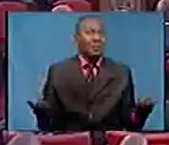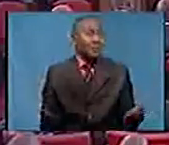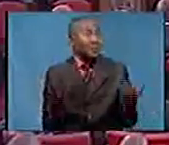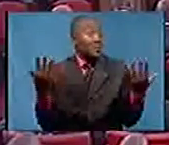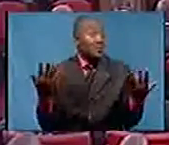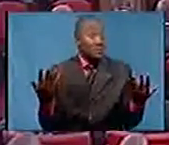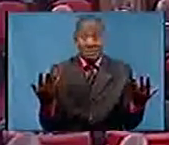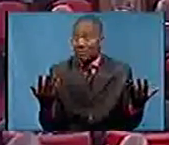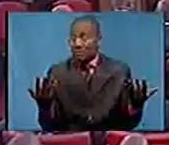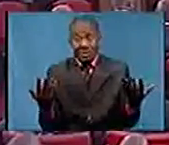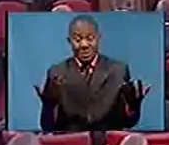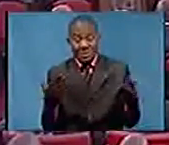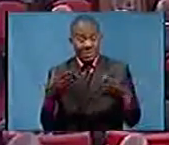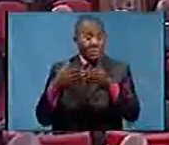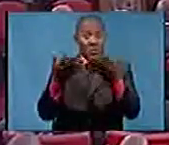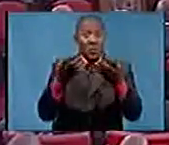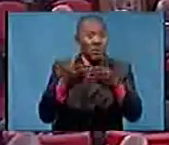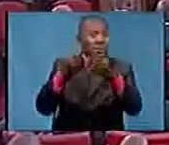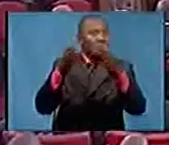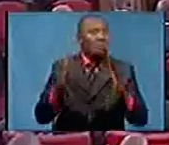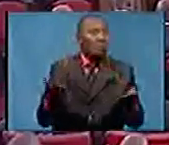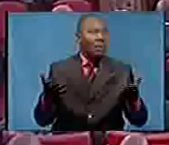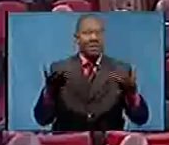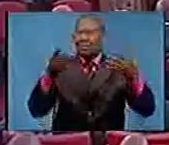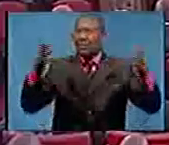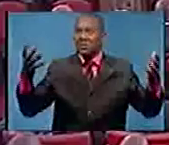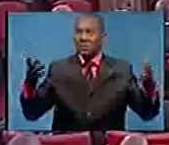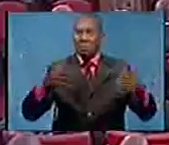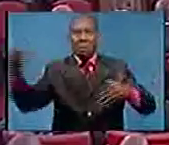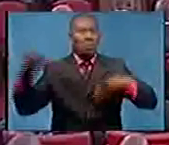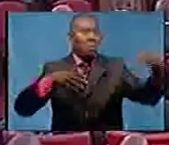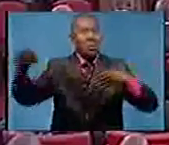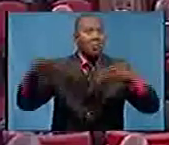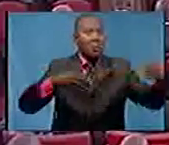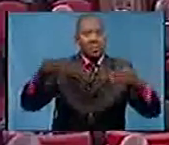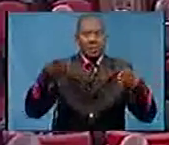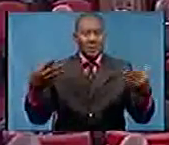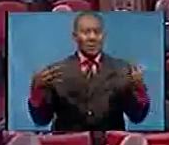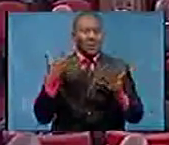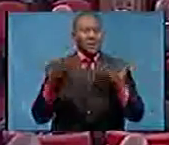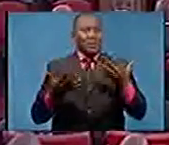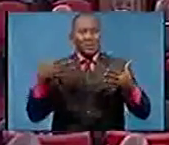for elections in this country? So that when these things are coming, everybody is panicking,